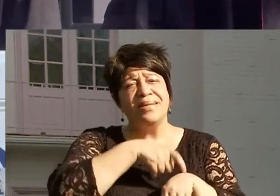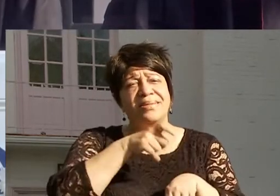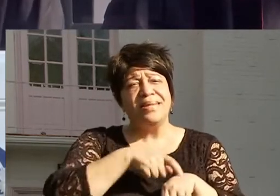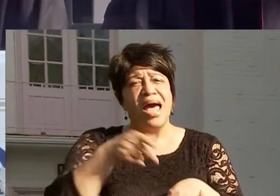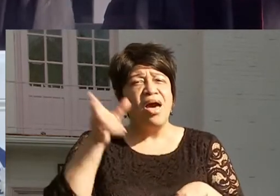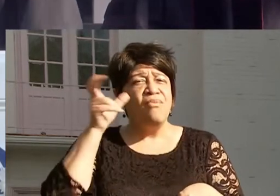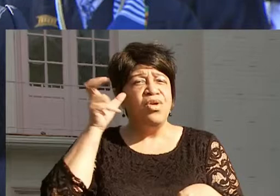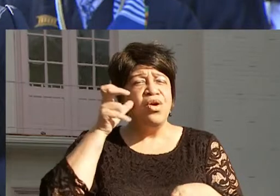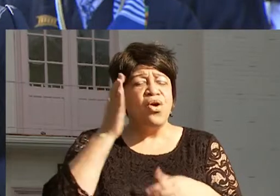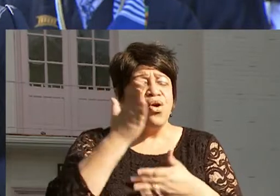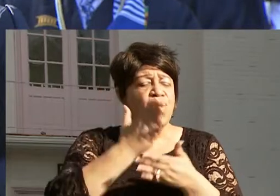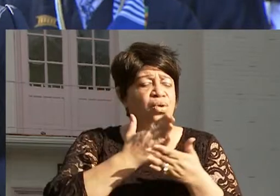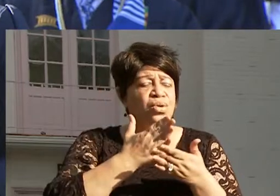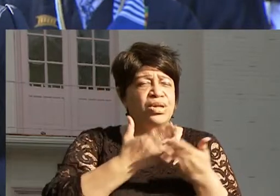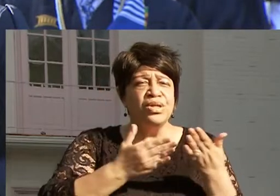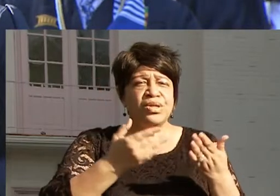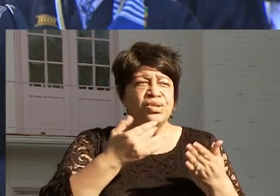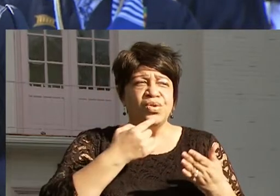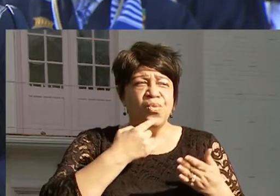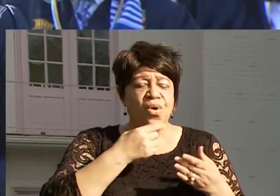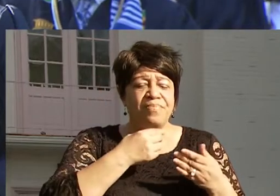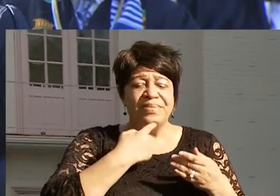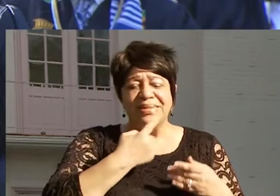Oprah? I'll wait.